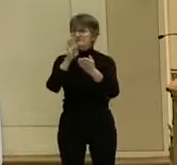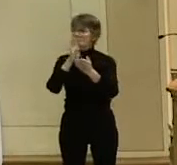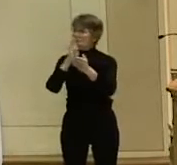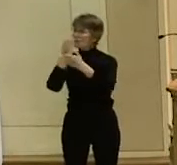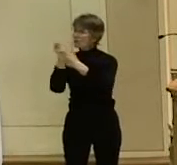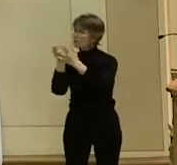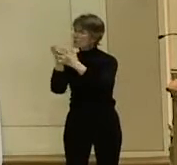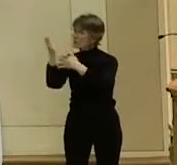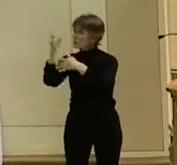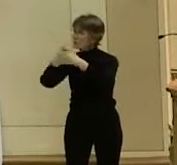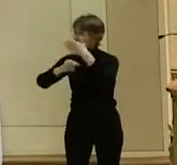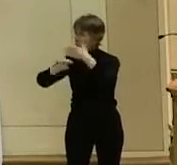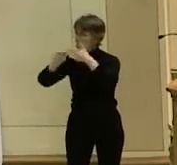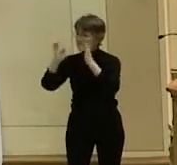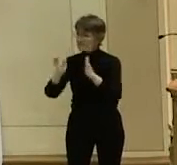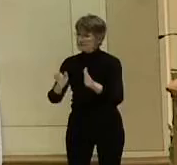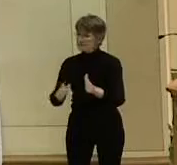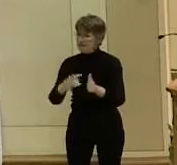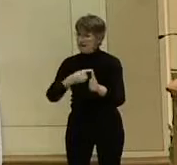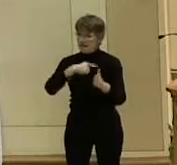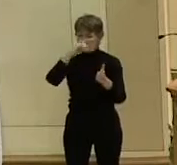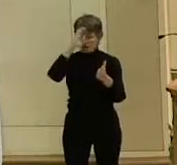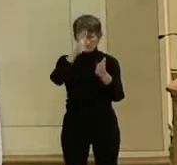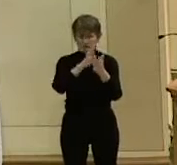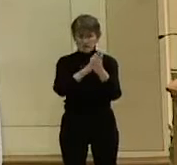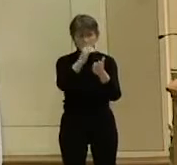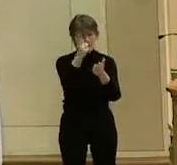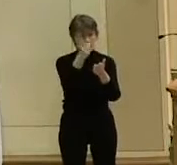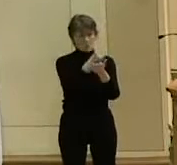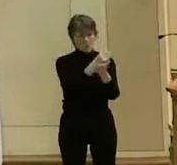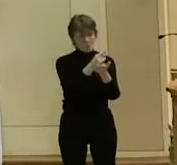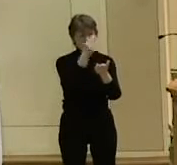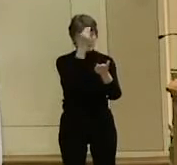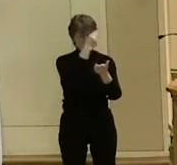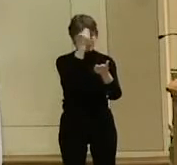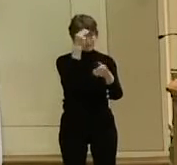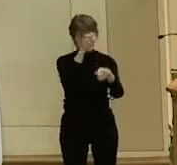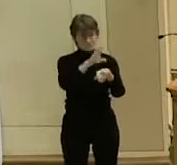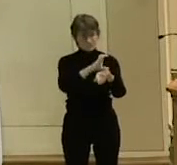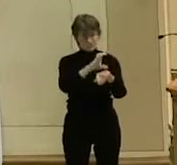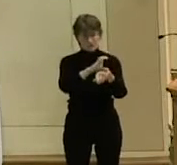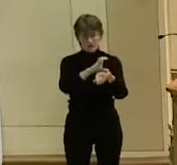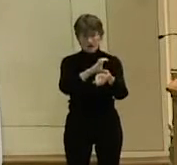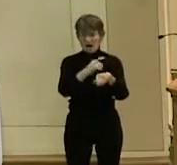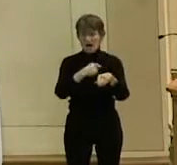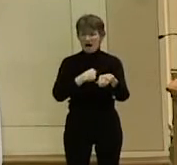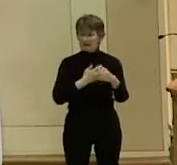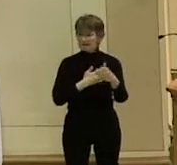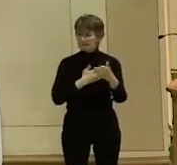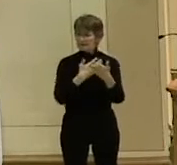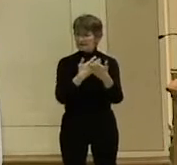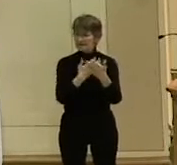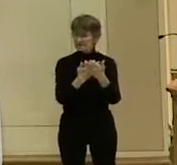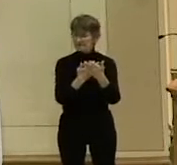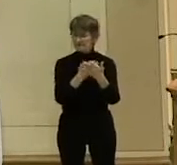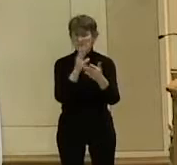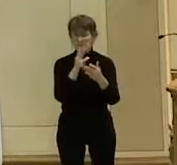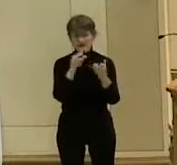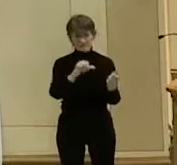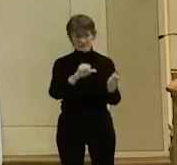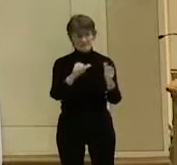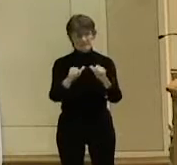spoken through the prophets. I believe in one holy, Catholic, and apostolic church. I confess one baptism